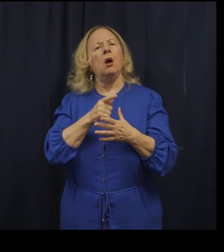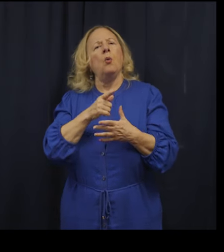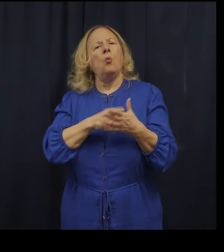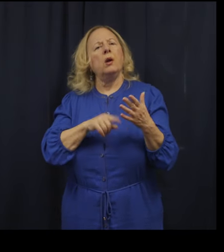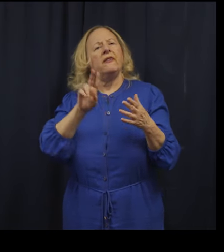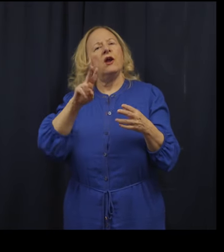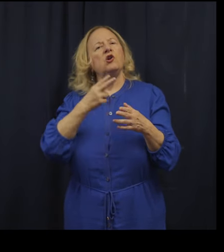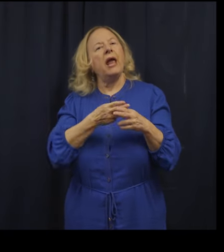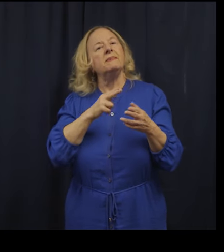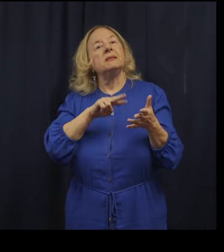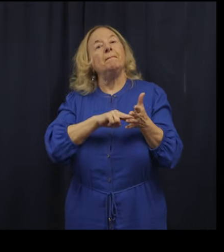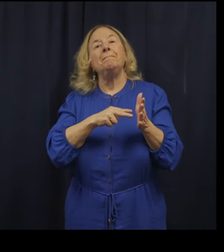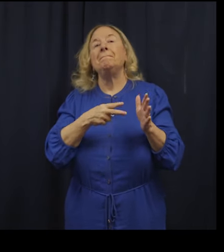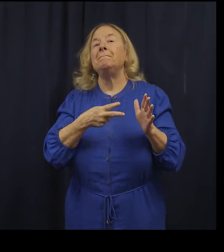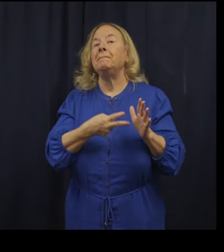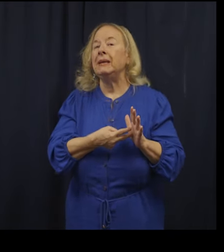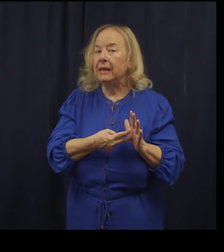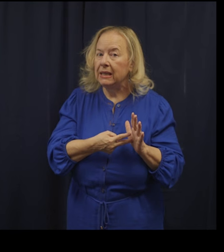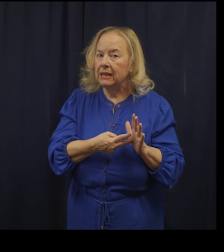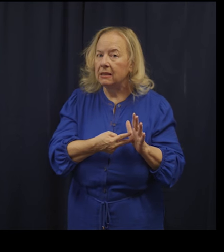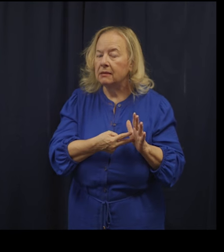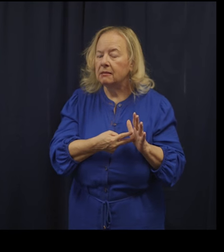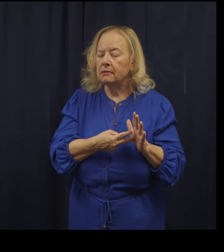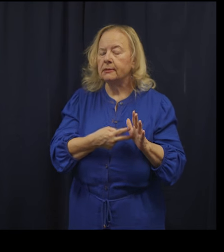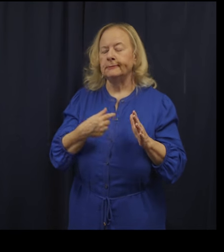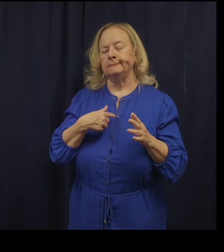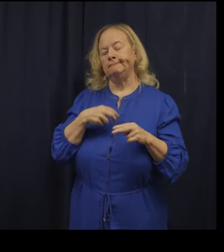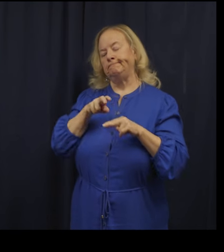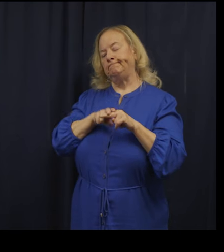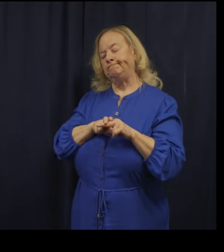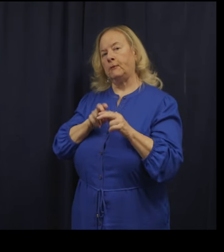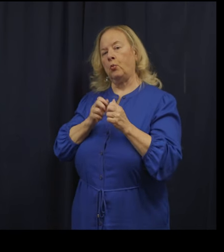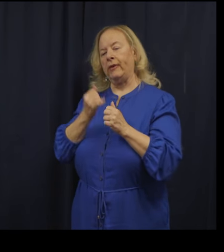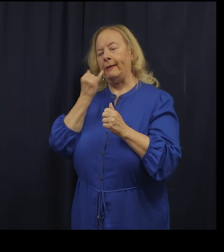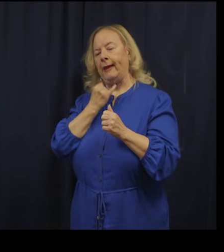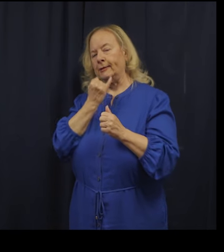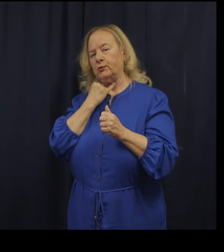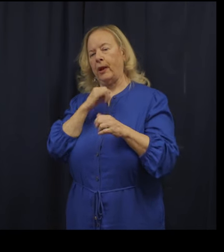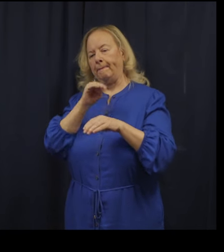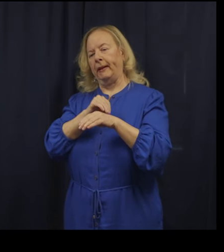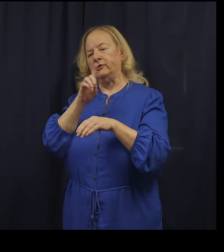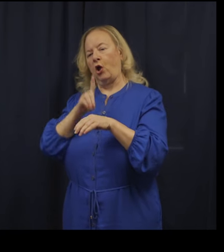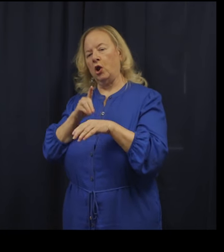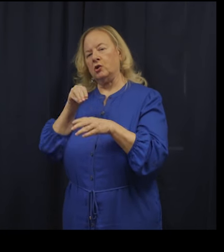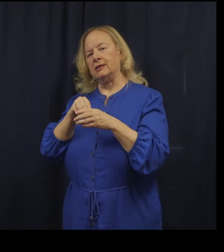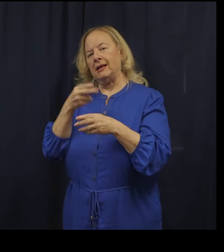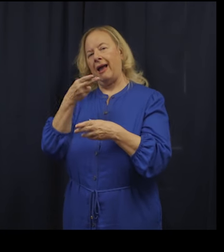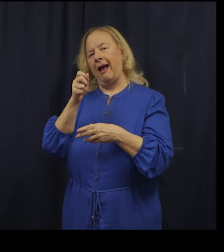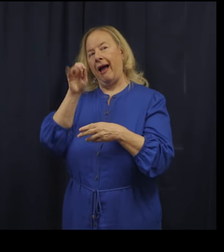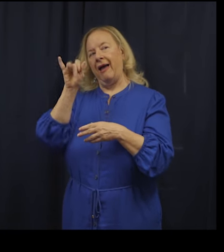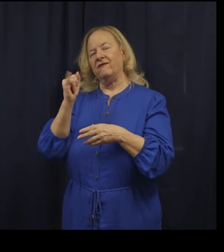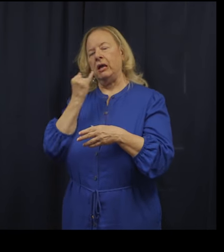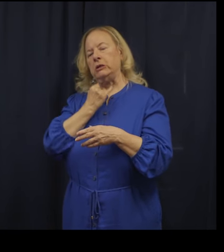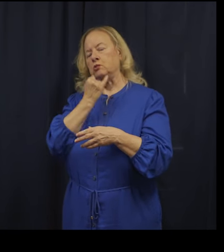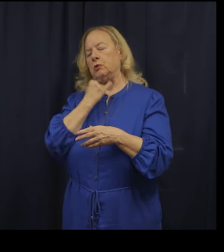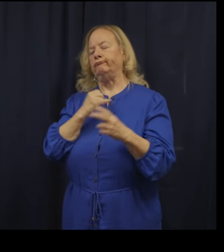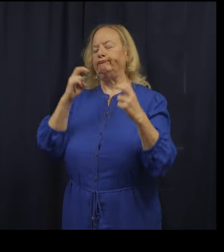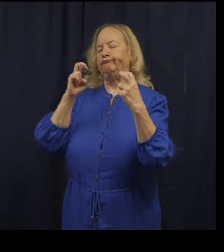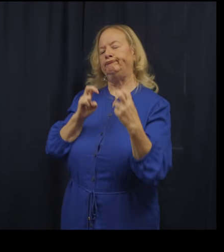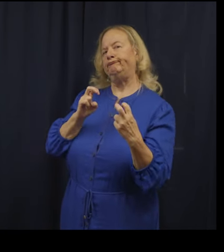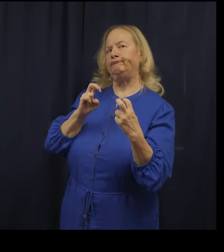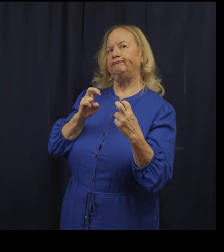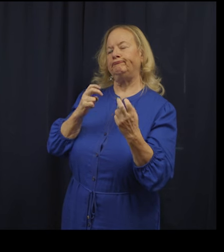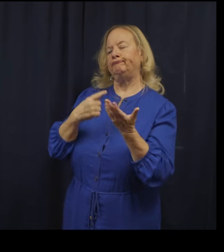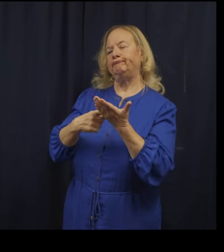what do their names mean? I sat down with an Israeli out of McDonald's in Haifa, and this